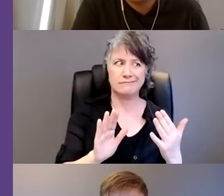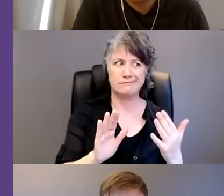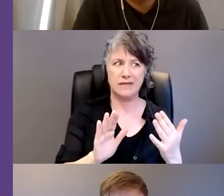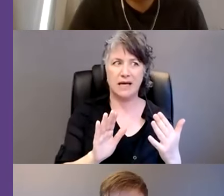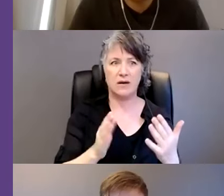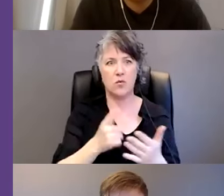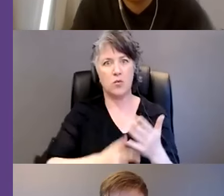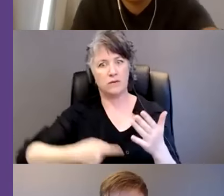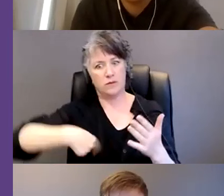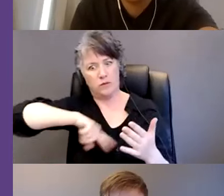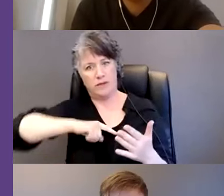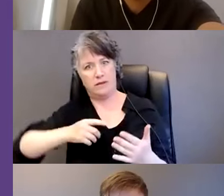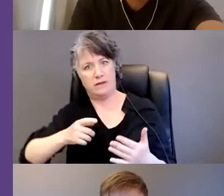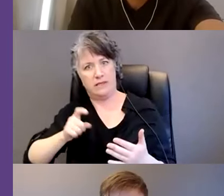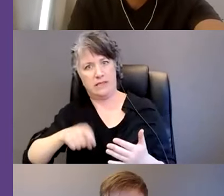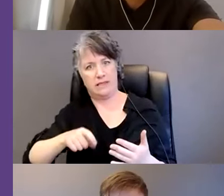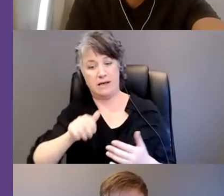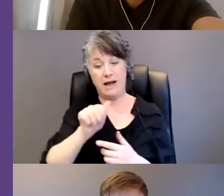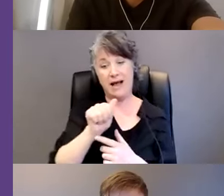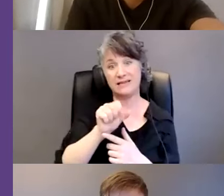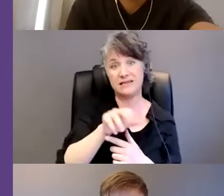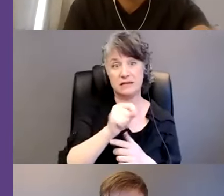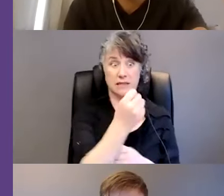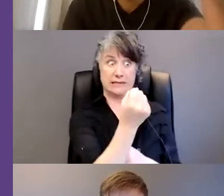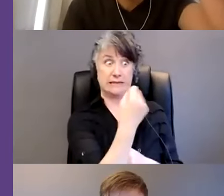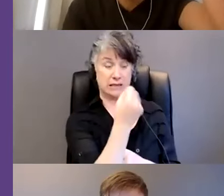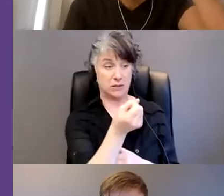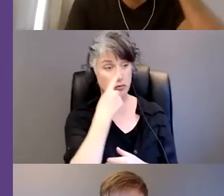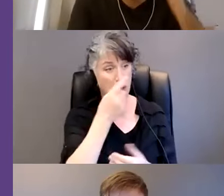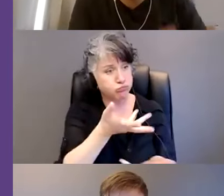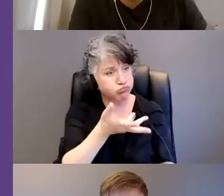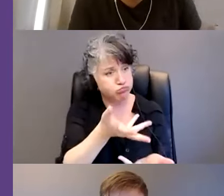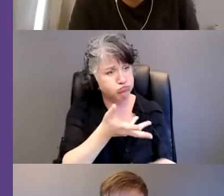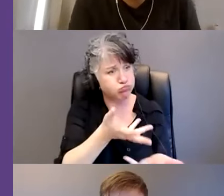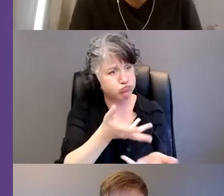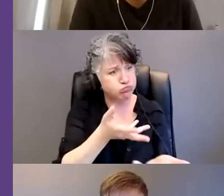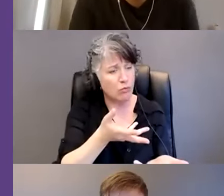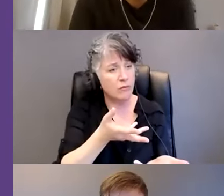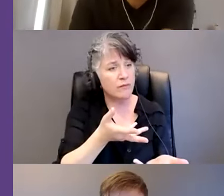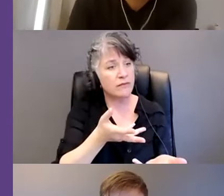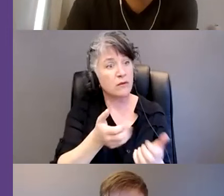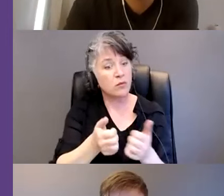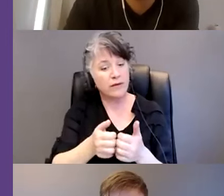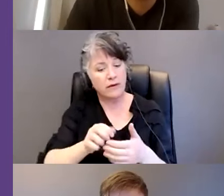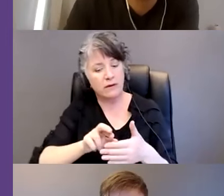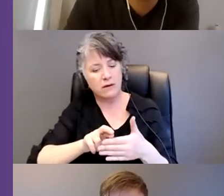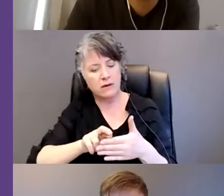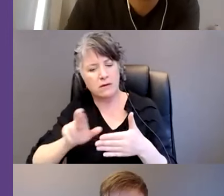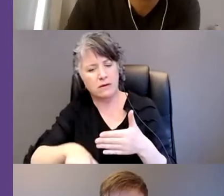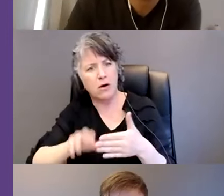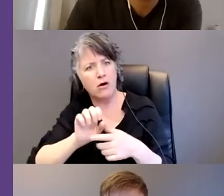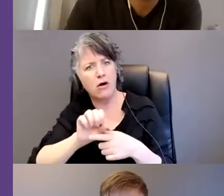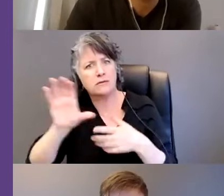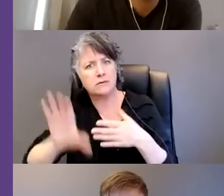We're needing to get Ascent to participate in talking to me about the things that I tell them specifically that